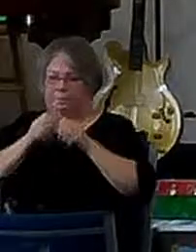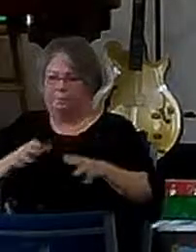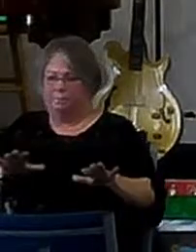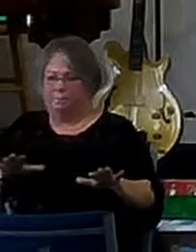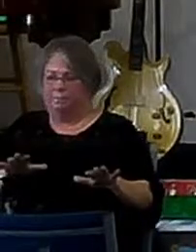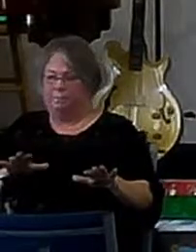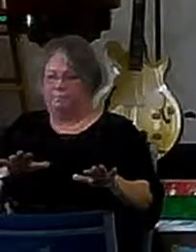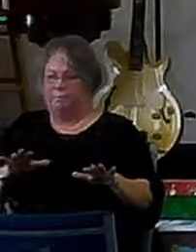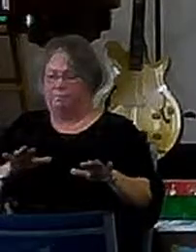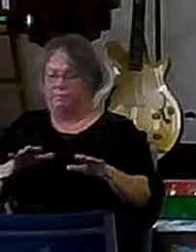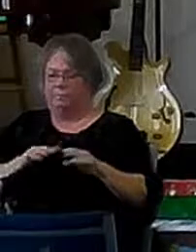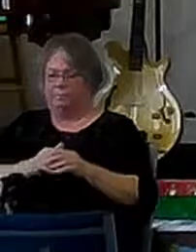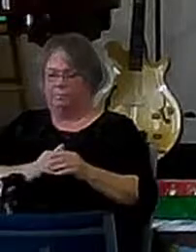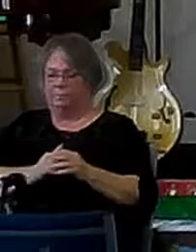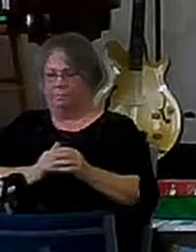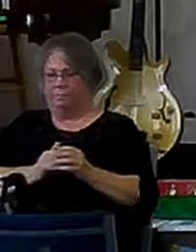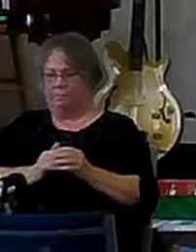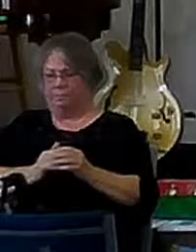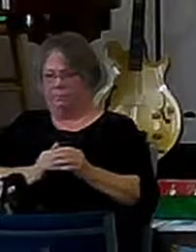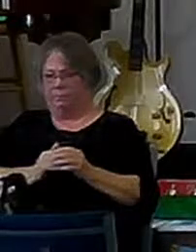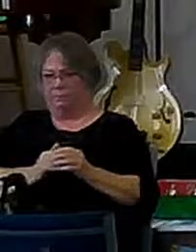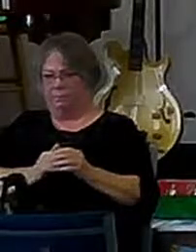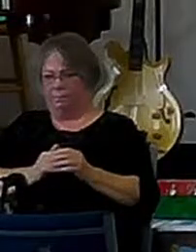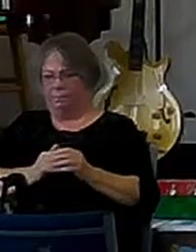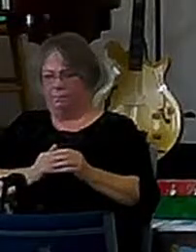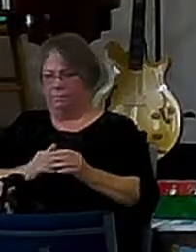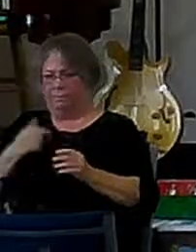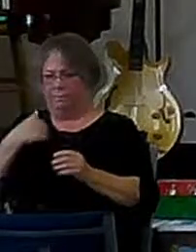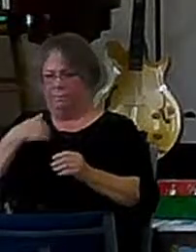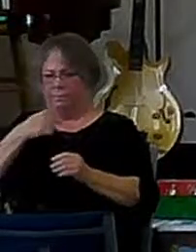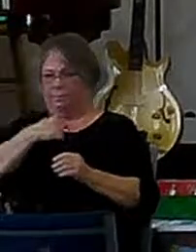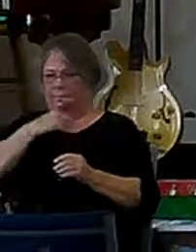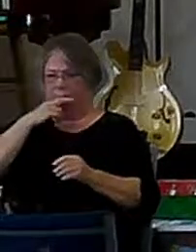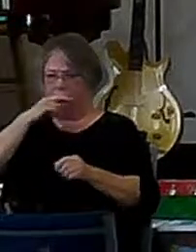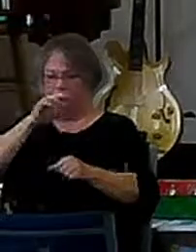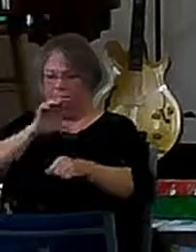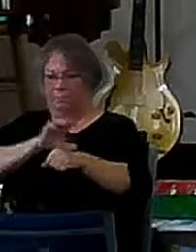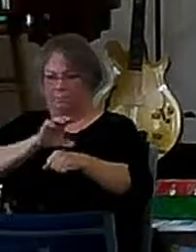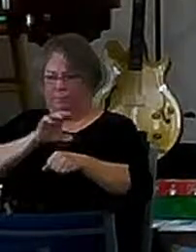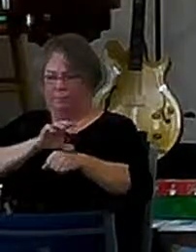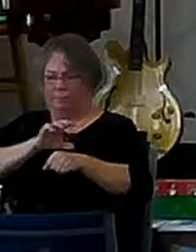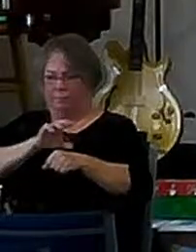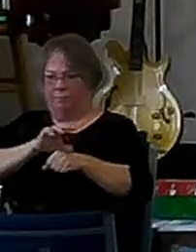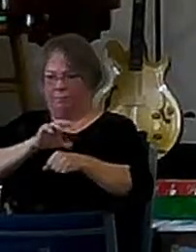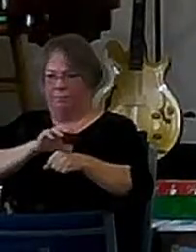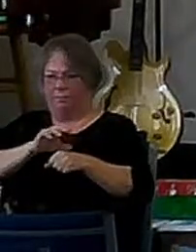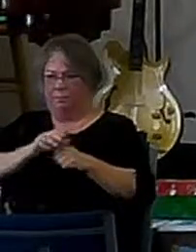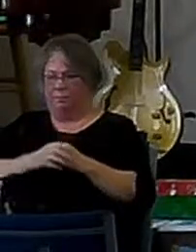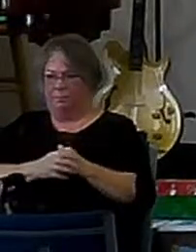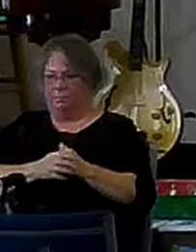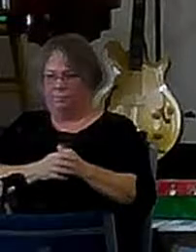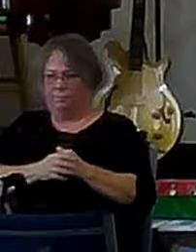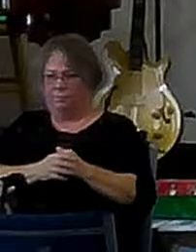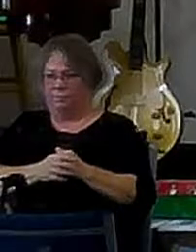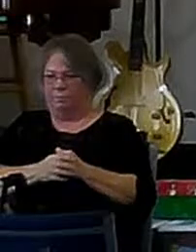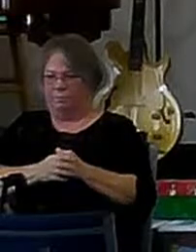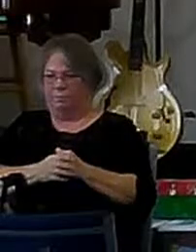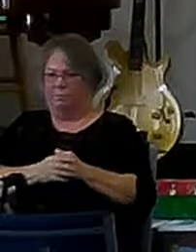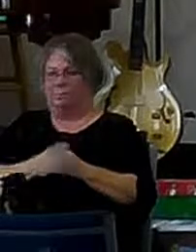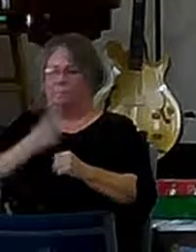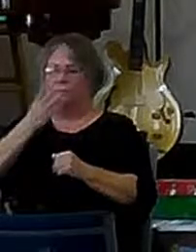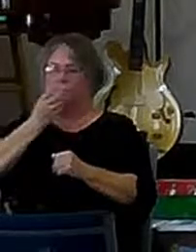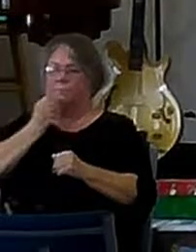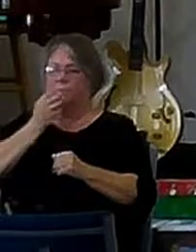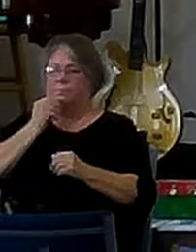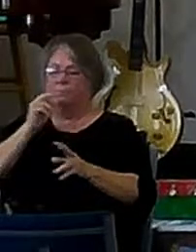started. We're in church in the first century, and you know who's conspicuous by their absence? The Jewish